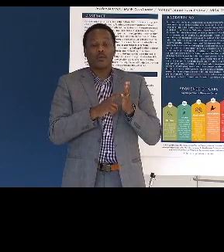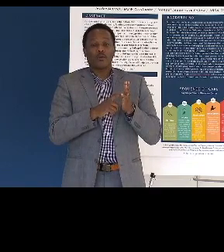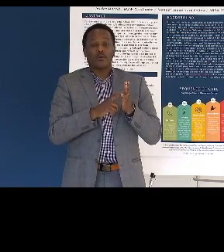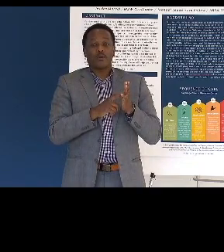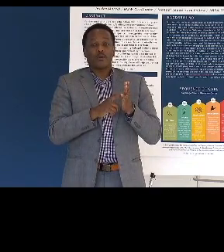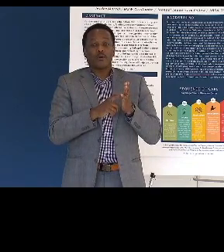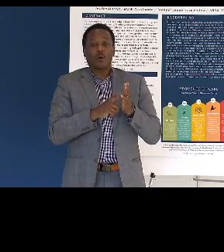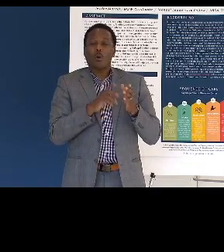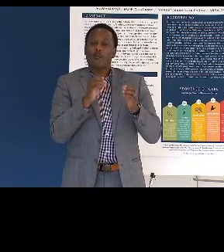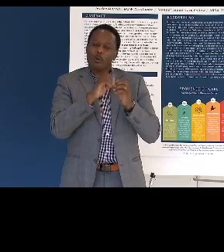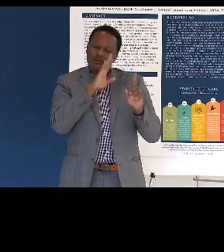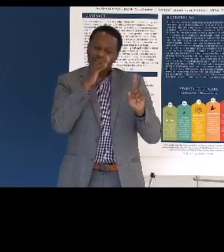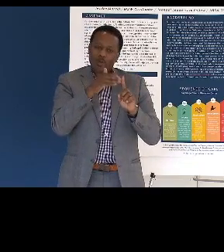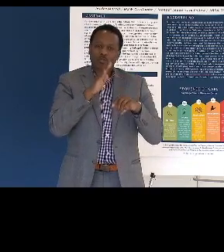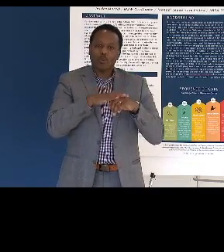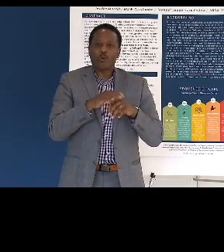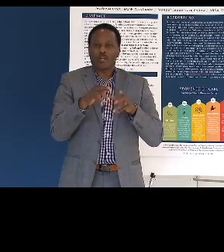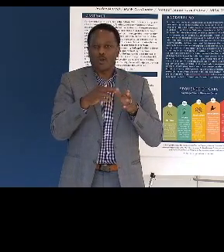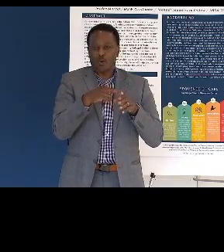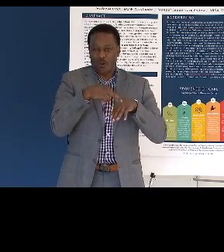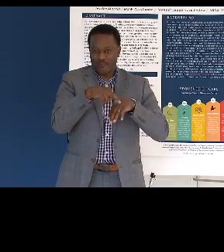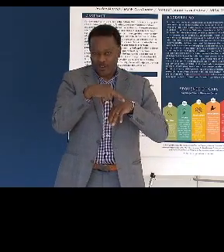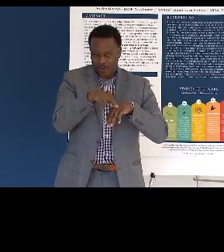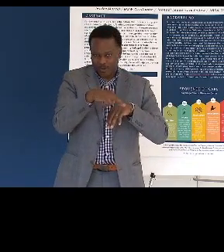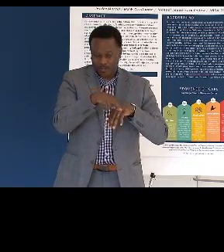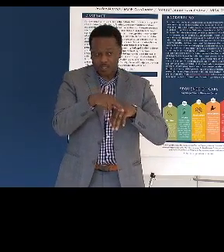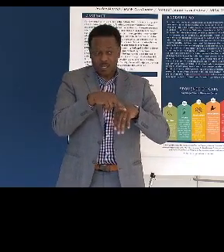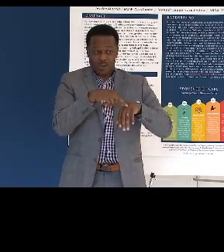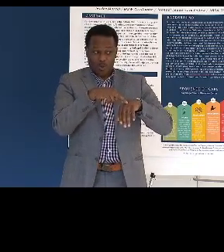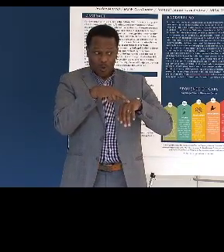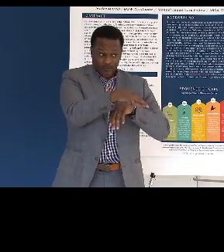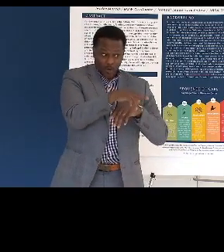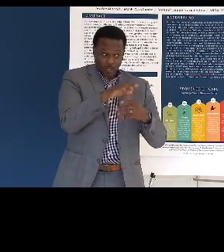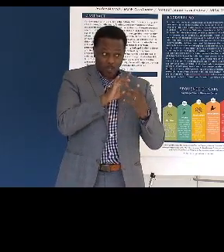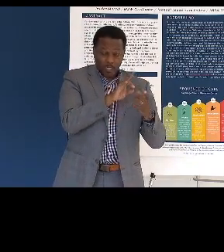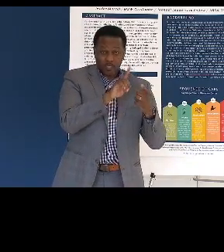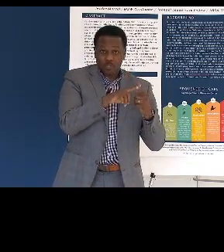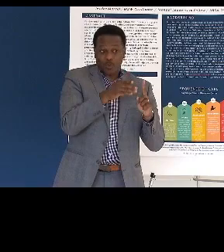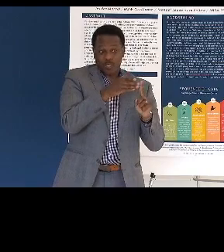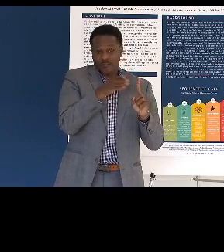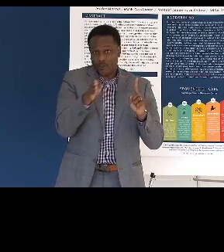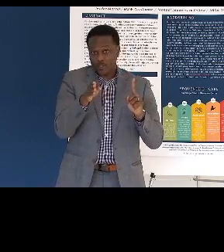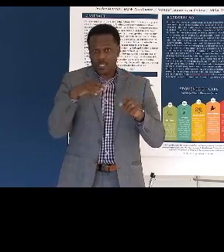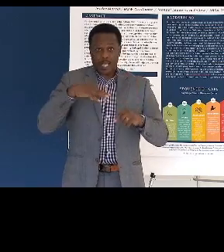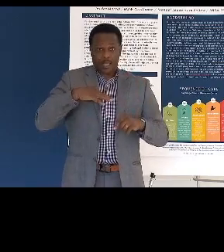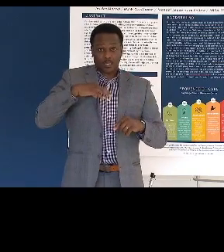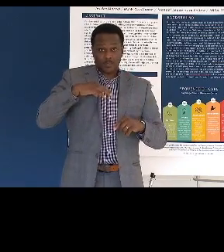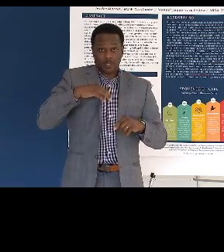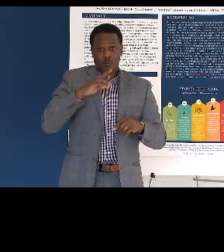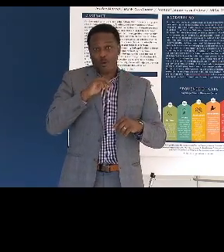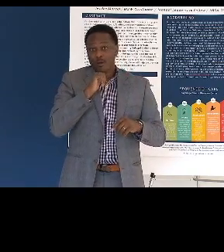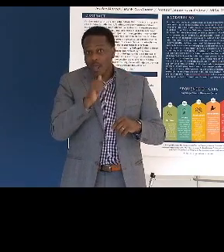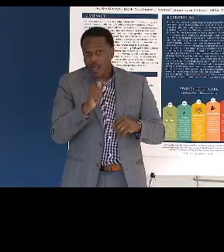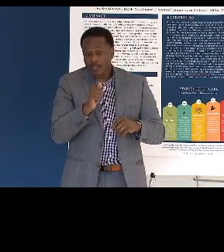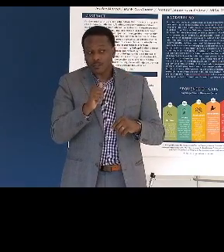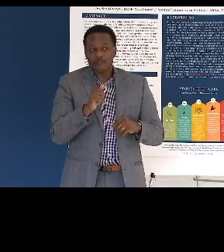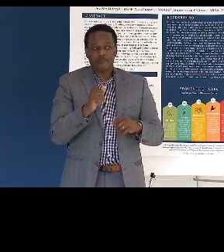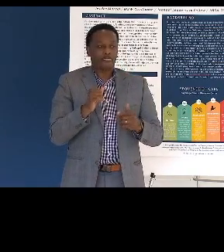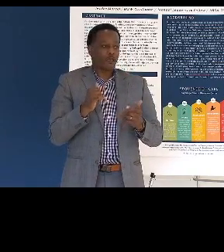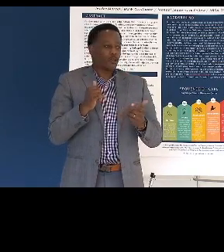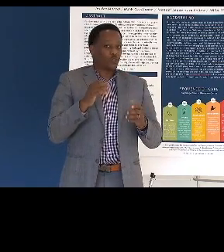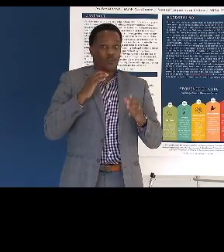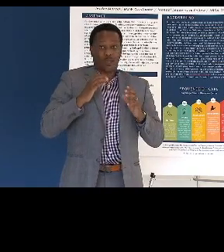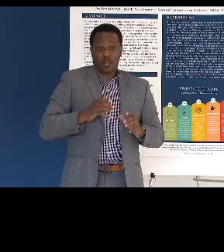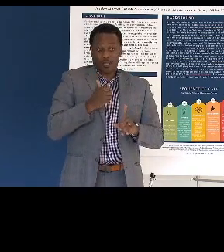know a lot more about referral around diversion eligibility, so whether or not clients are eligible to